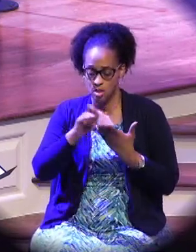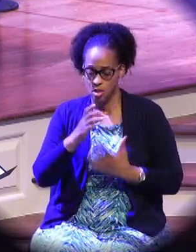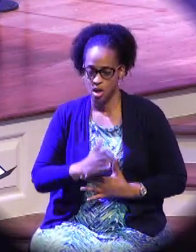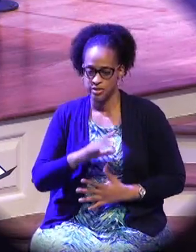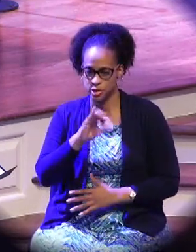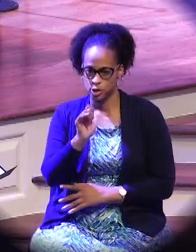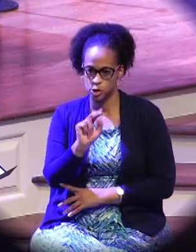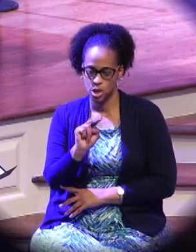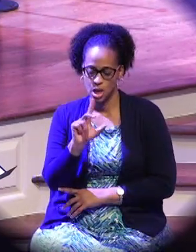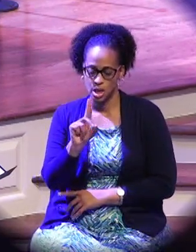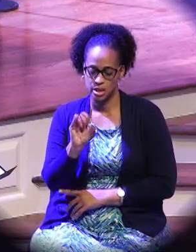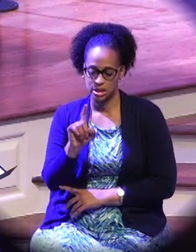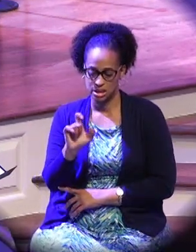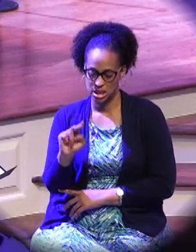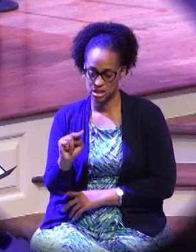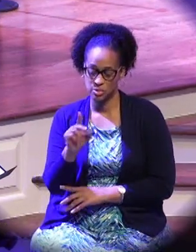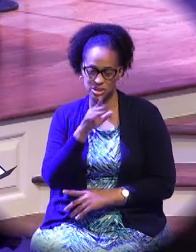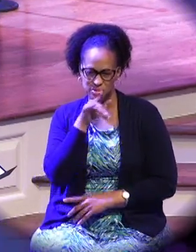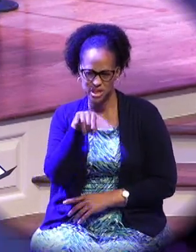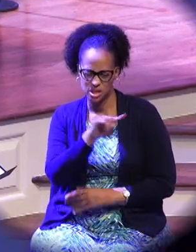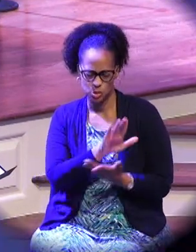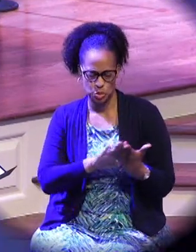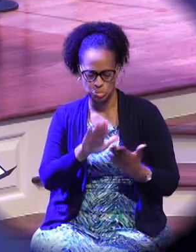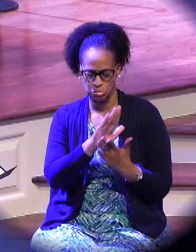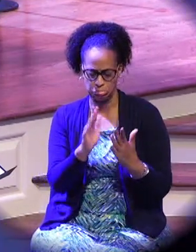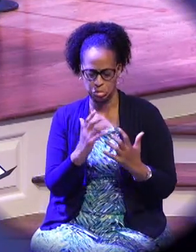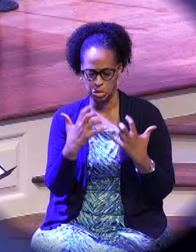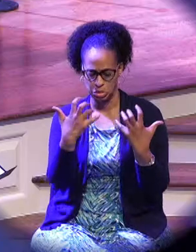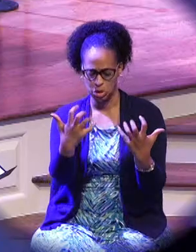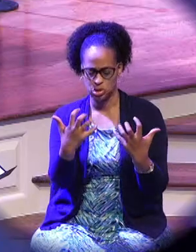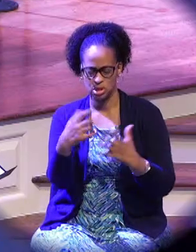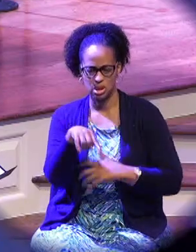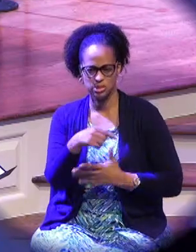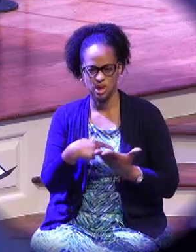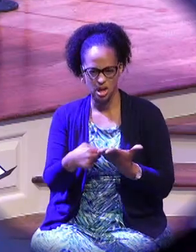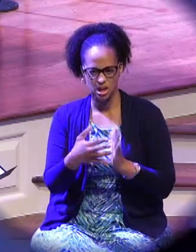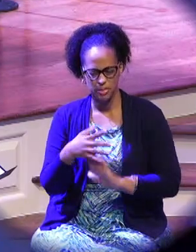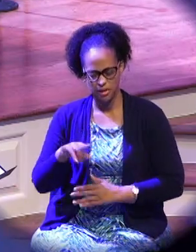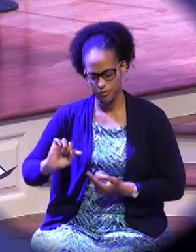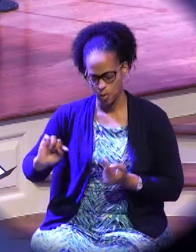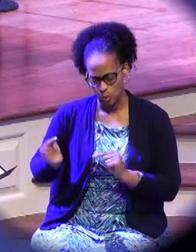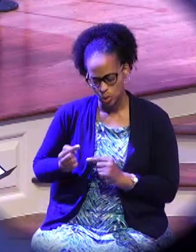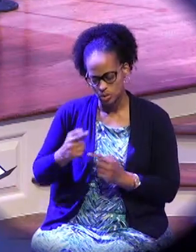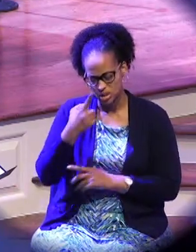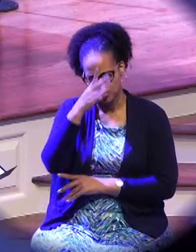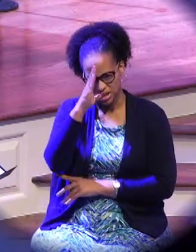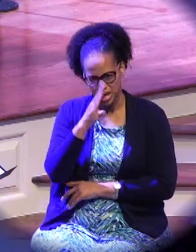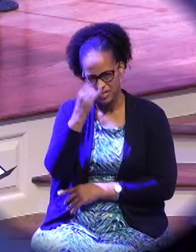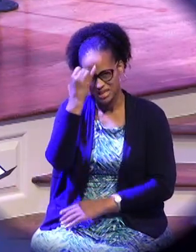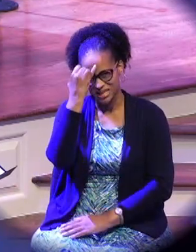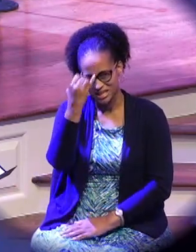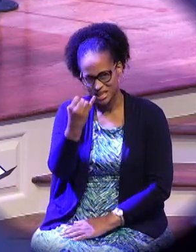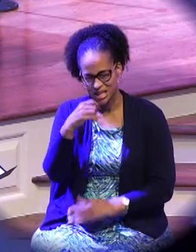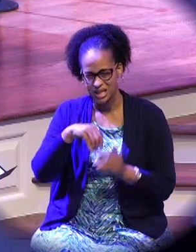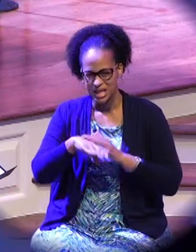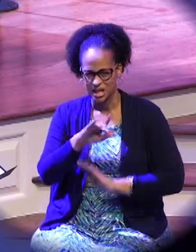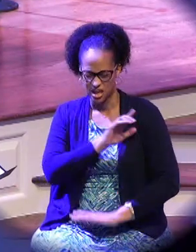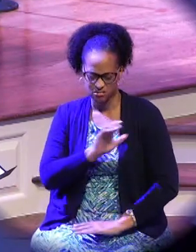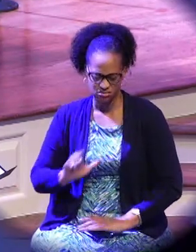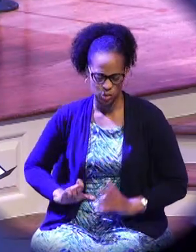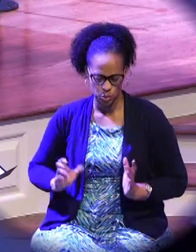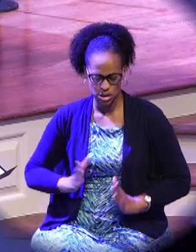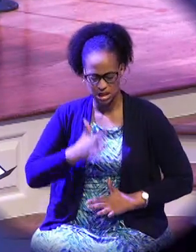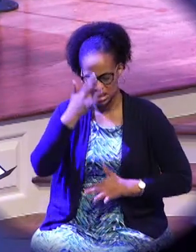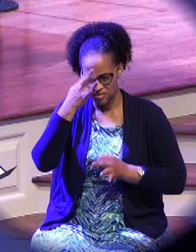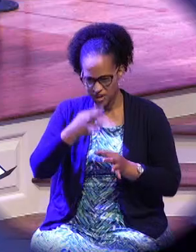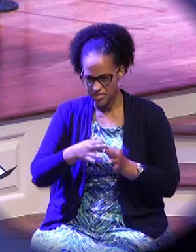was once speaking to a collegiate crowd. And he was talking about the wounds of God, this idea in Christianity that's really